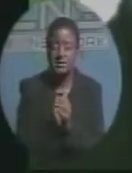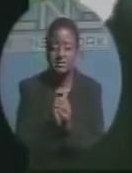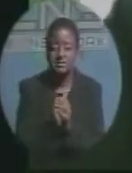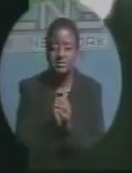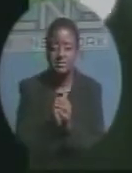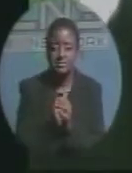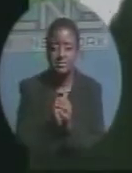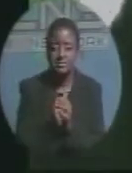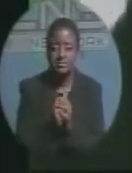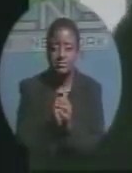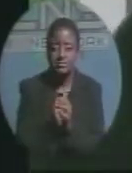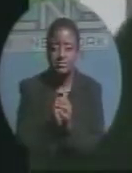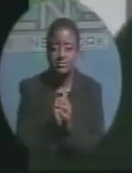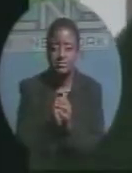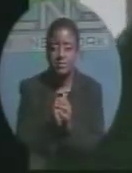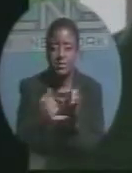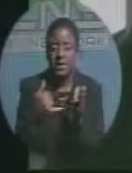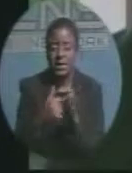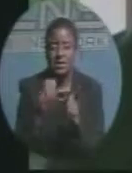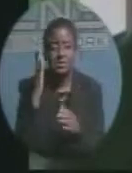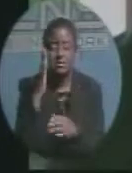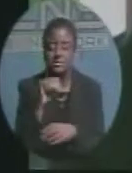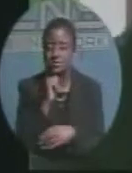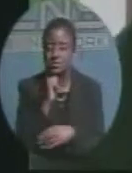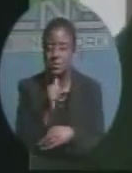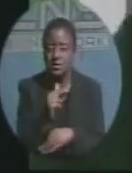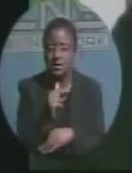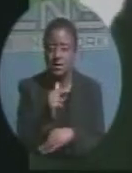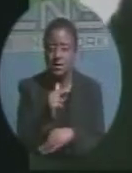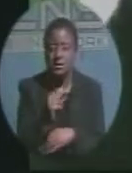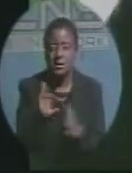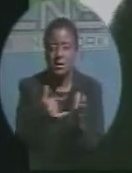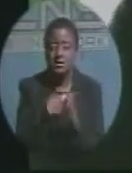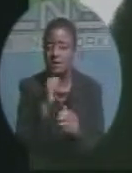poll. And so it's not what